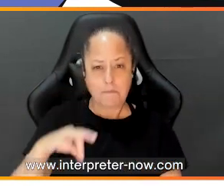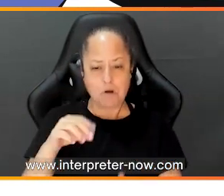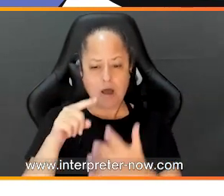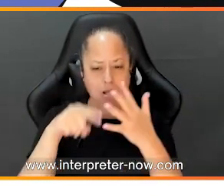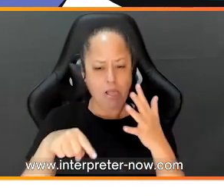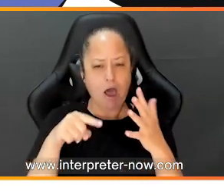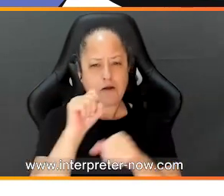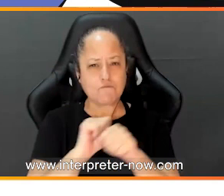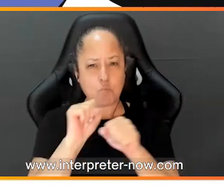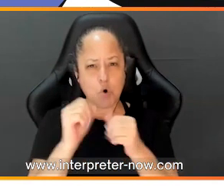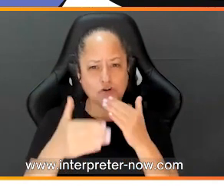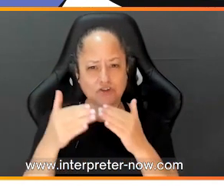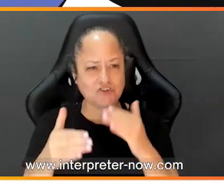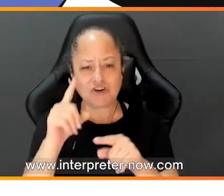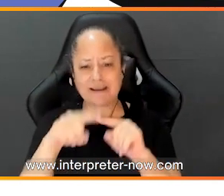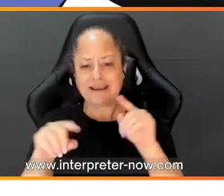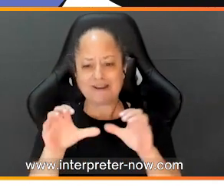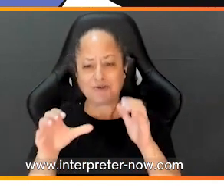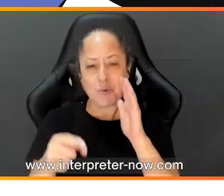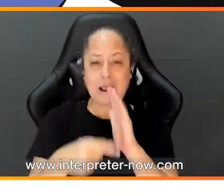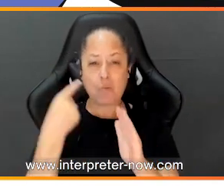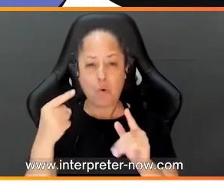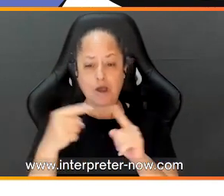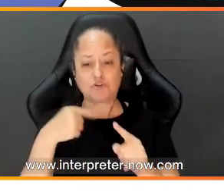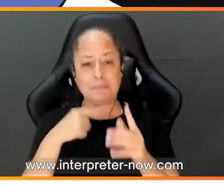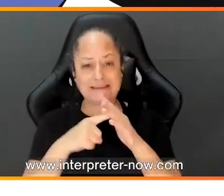you shift that language,